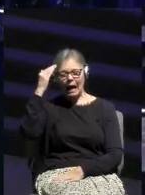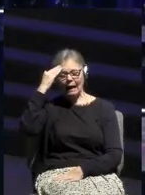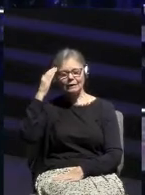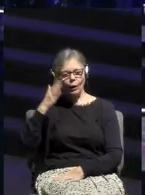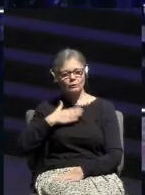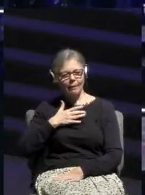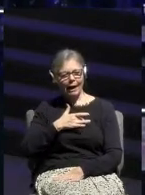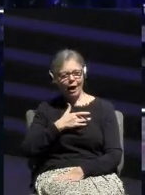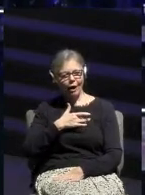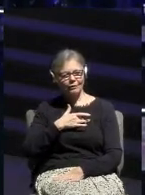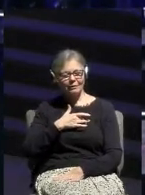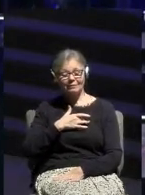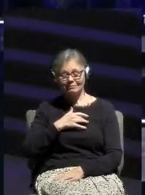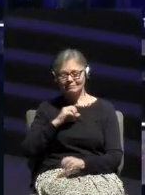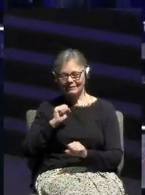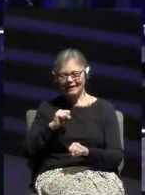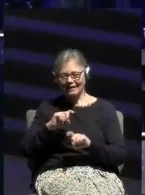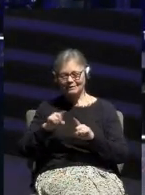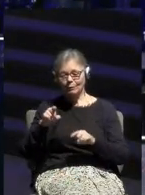not talking.